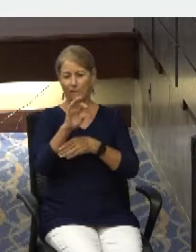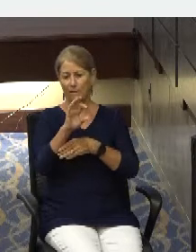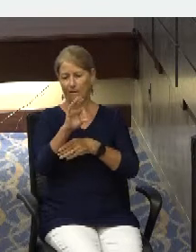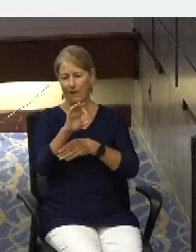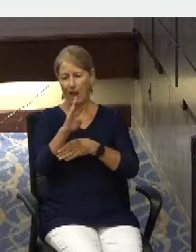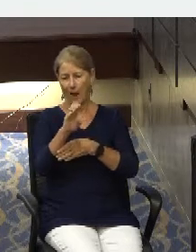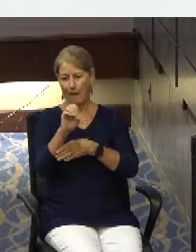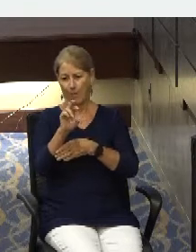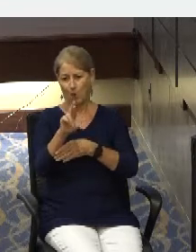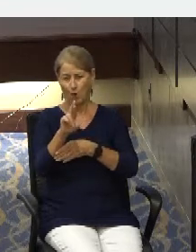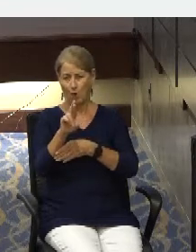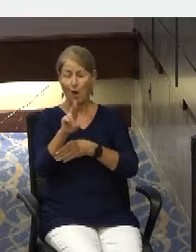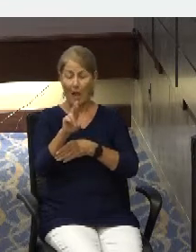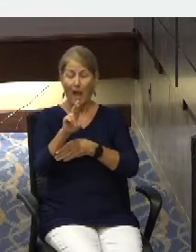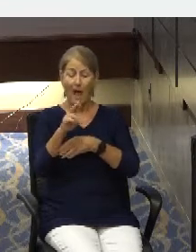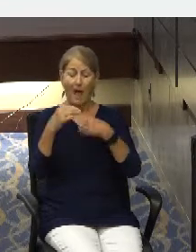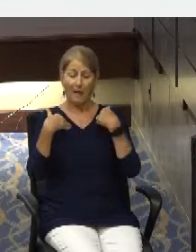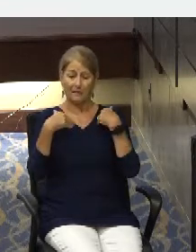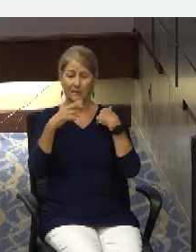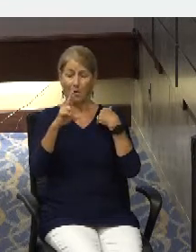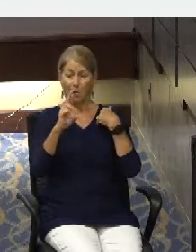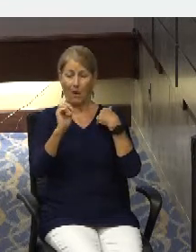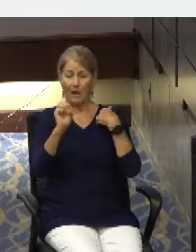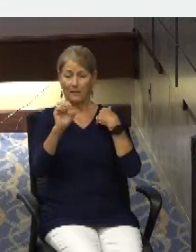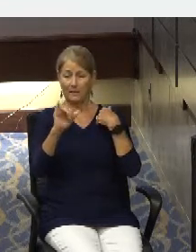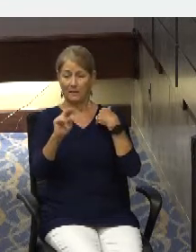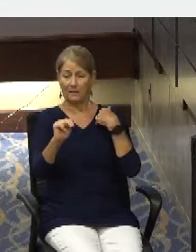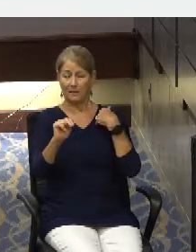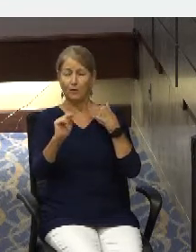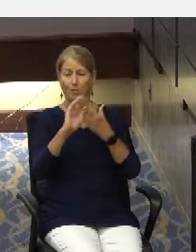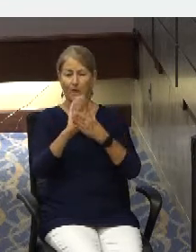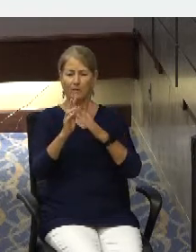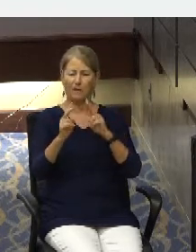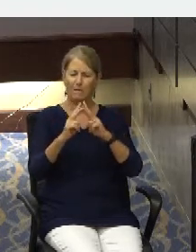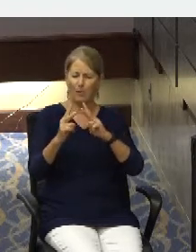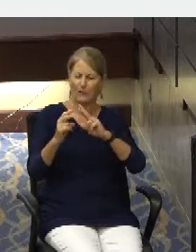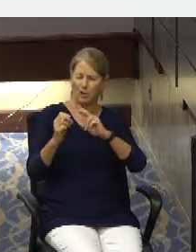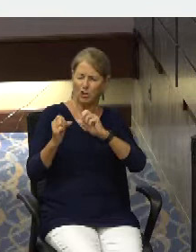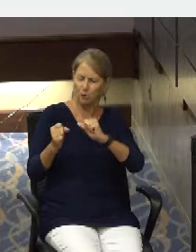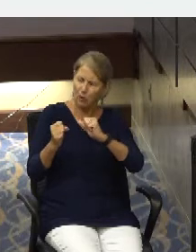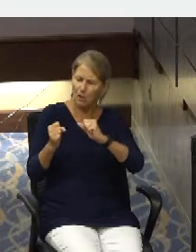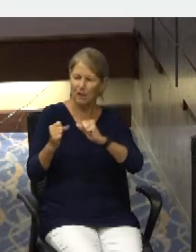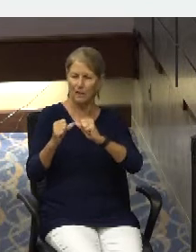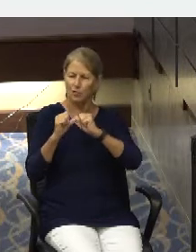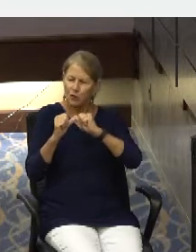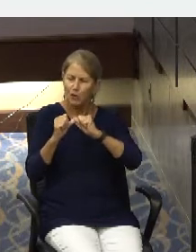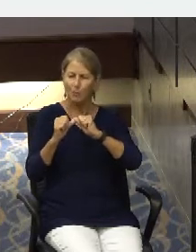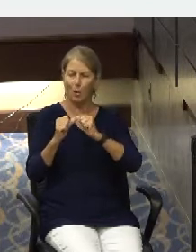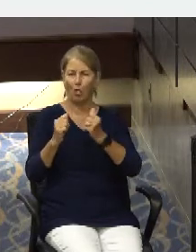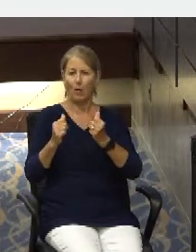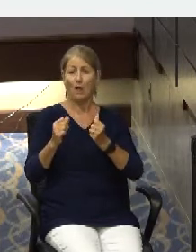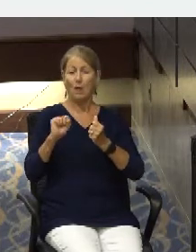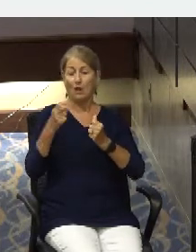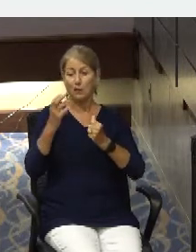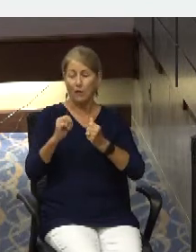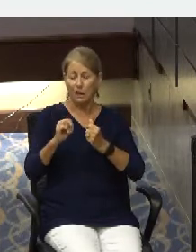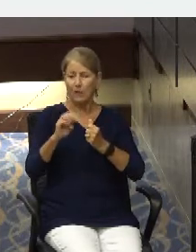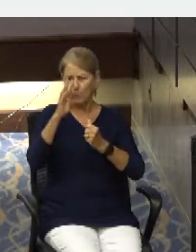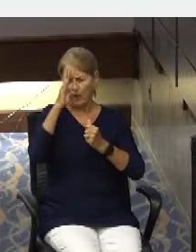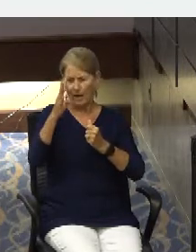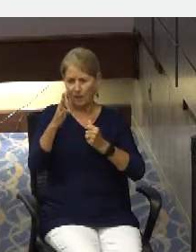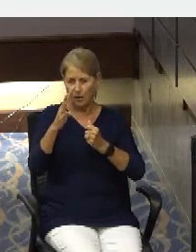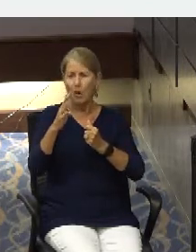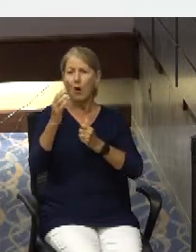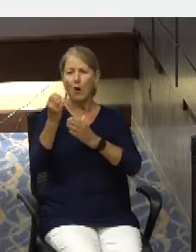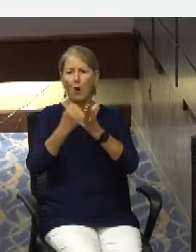coated in a resin so that it makes it very strong and sturdy and durable. She's even created artworks that people can climb